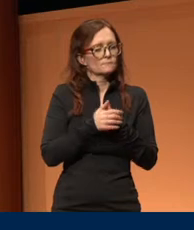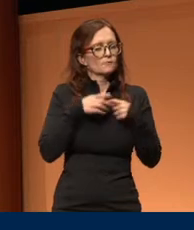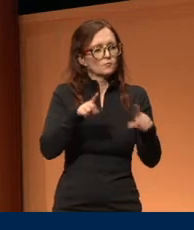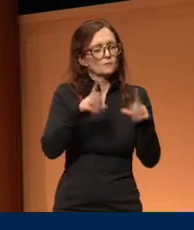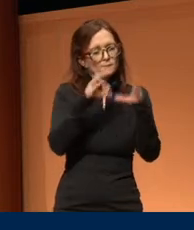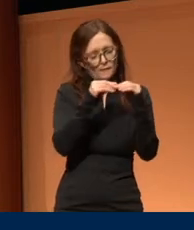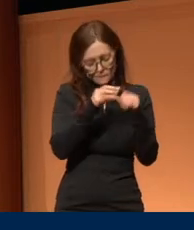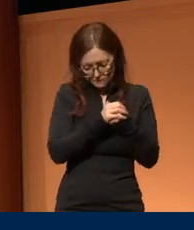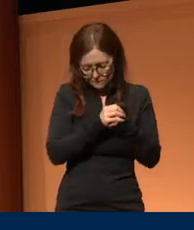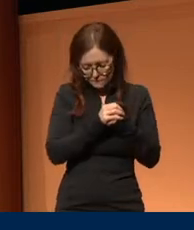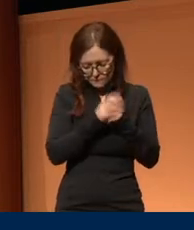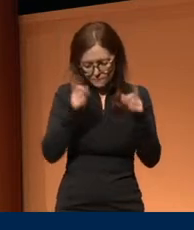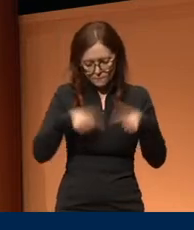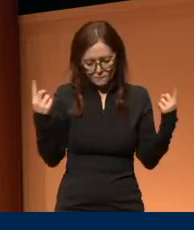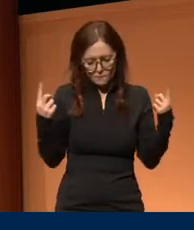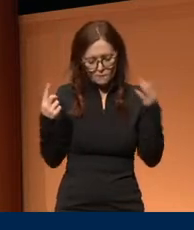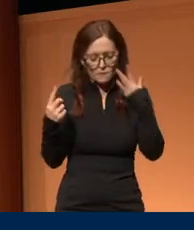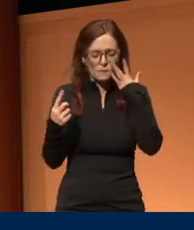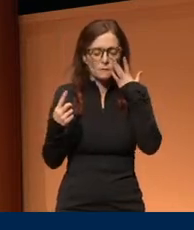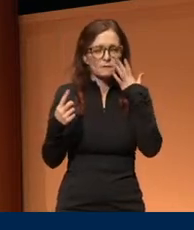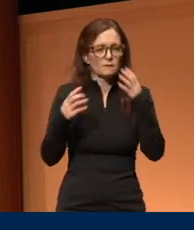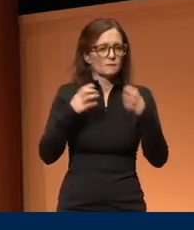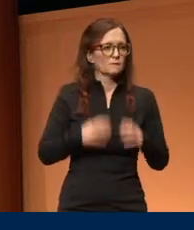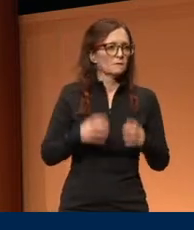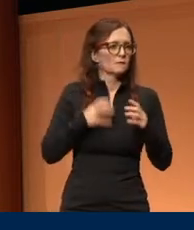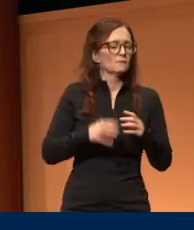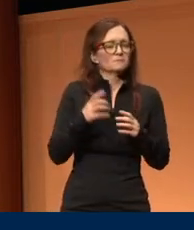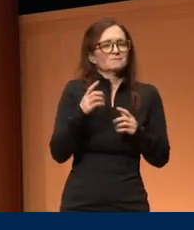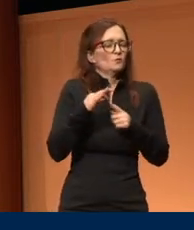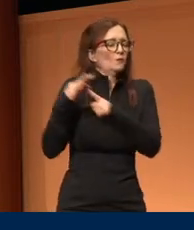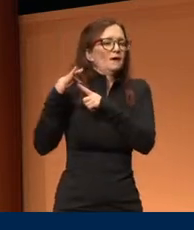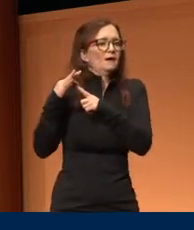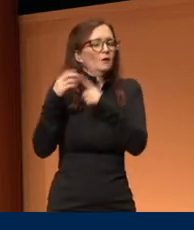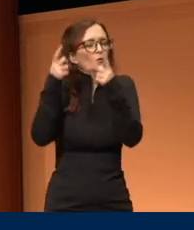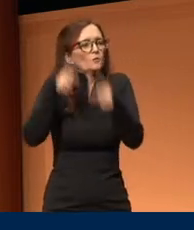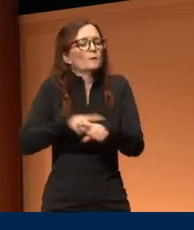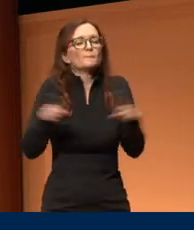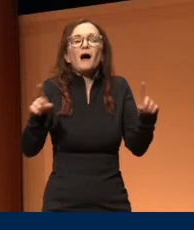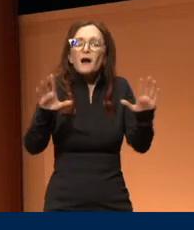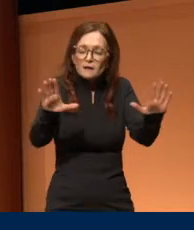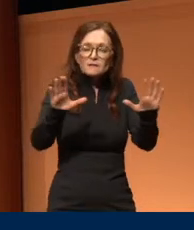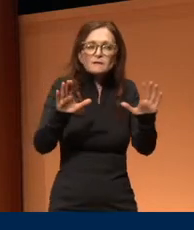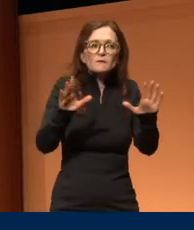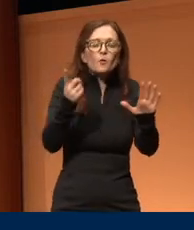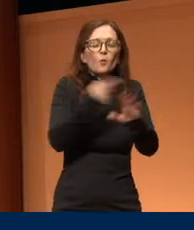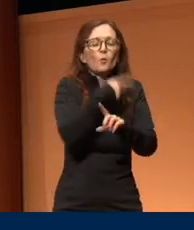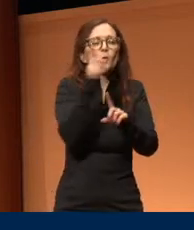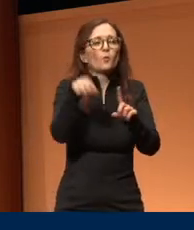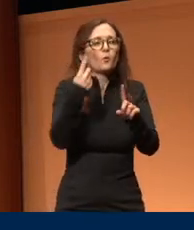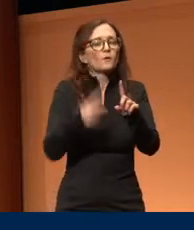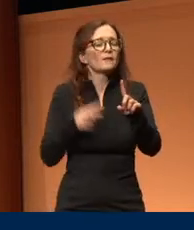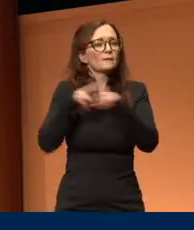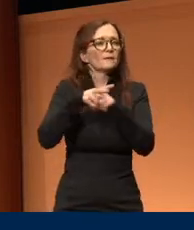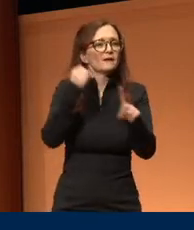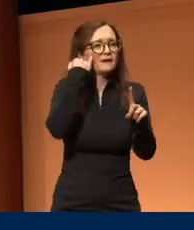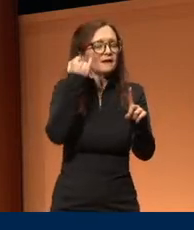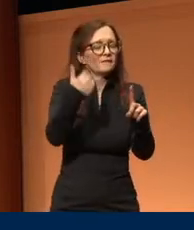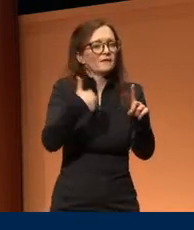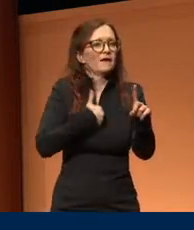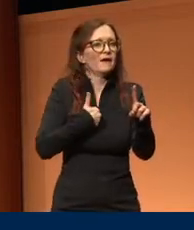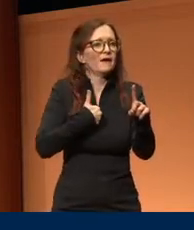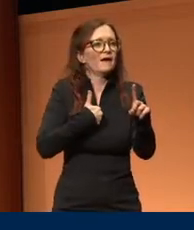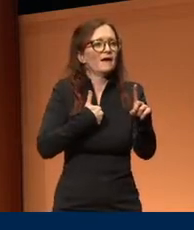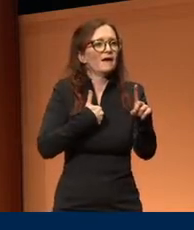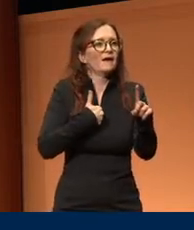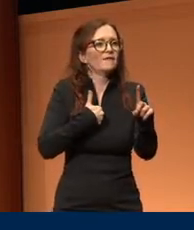The objection that the chemistry of citizens' assembly is too rare an occurrence, however, only applies if we think electoral politics